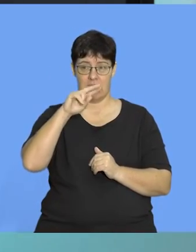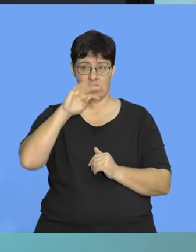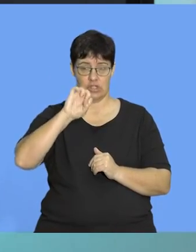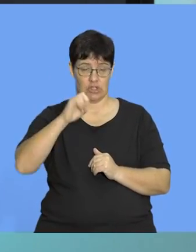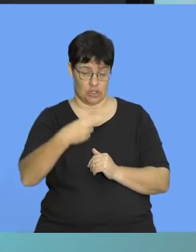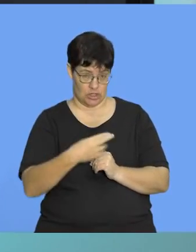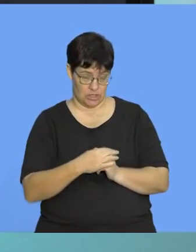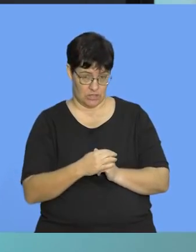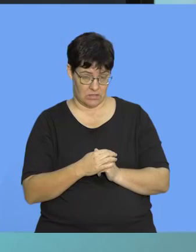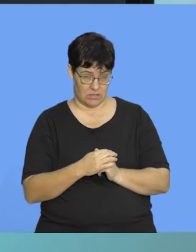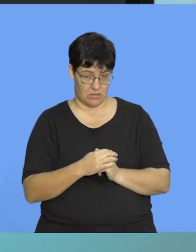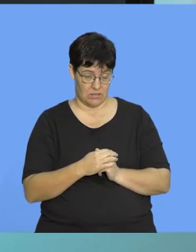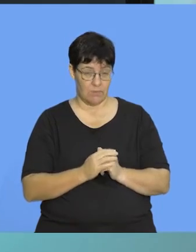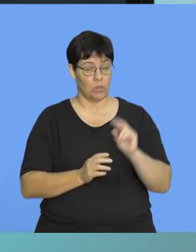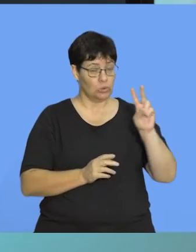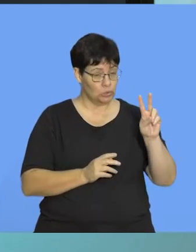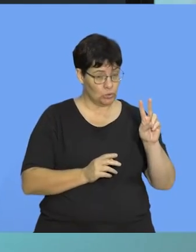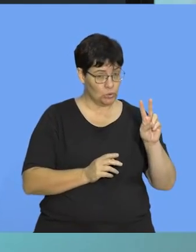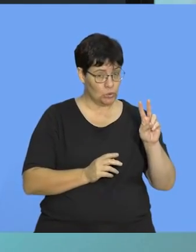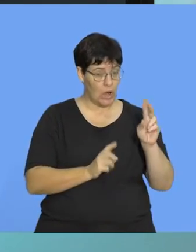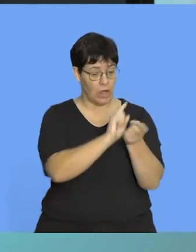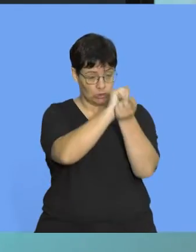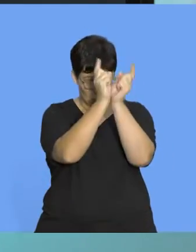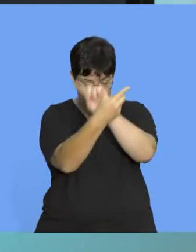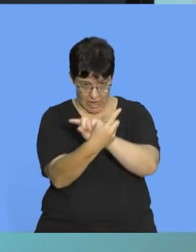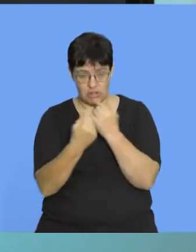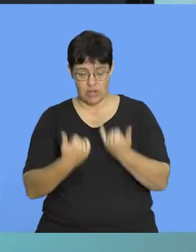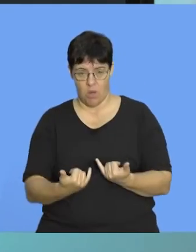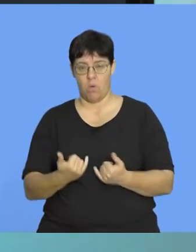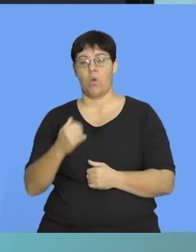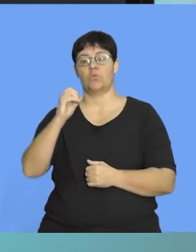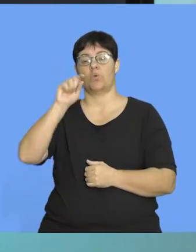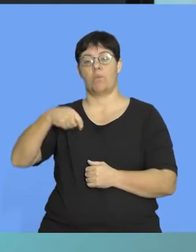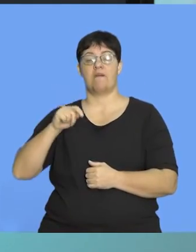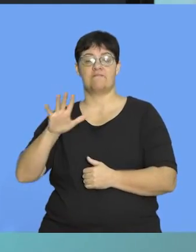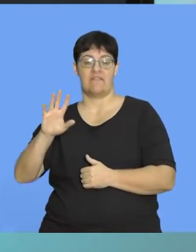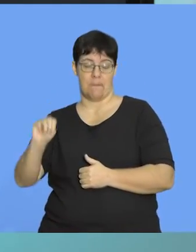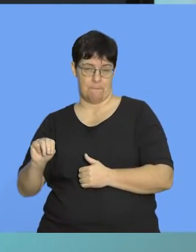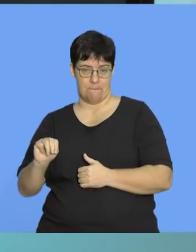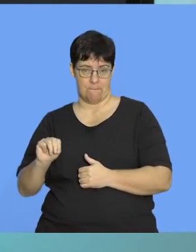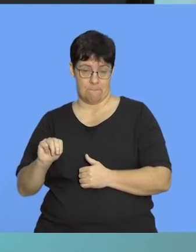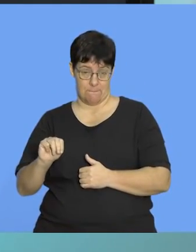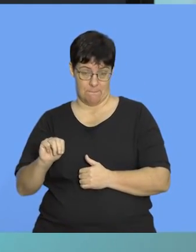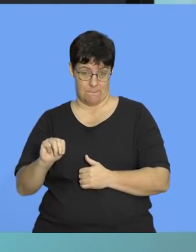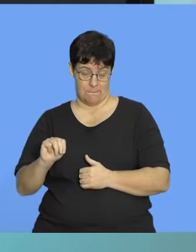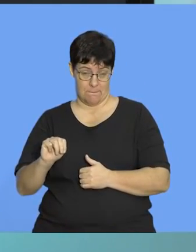smaller to 0.5, so it becomes 0.5